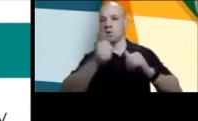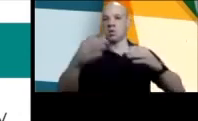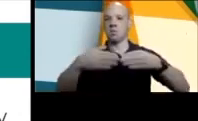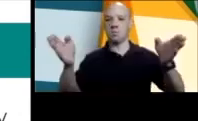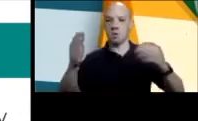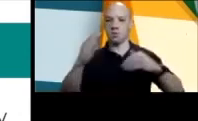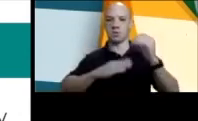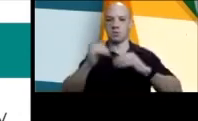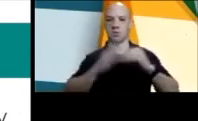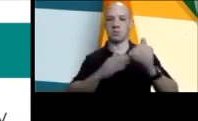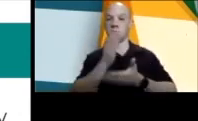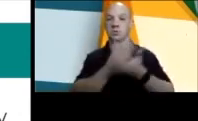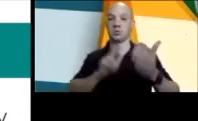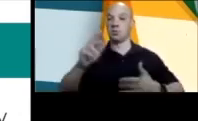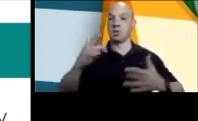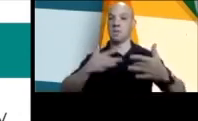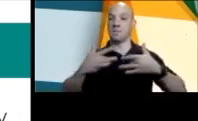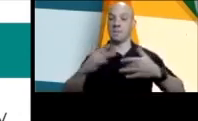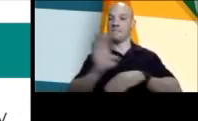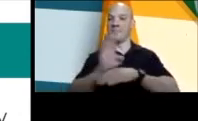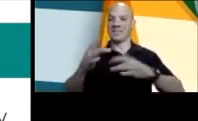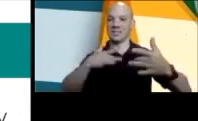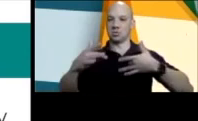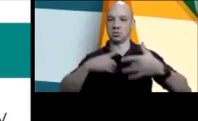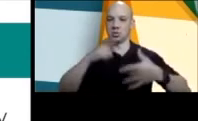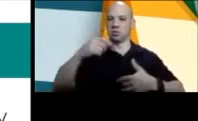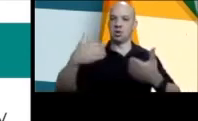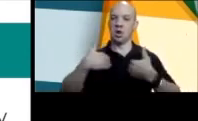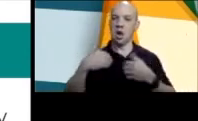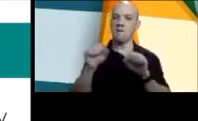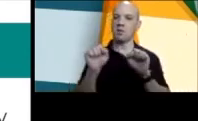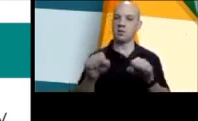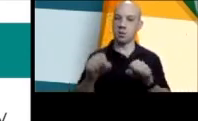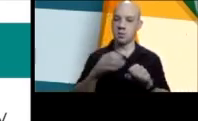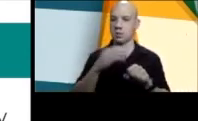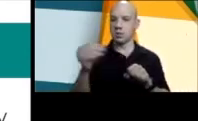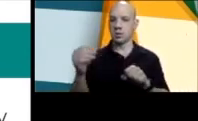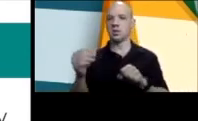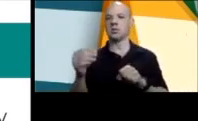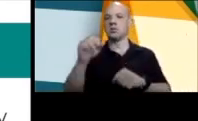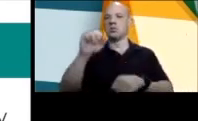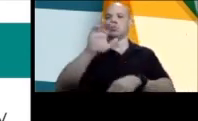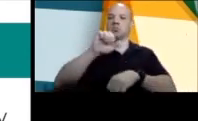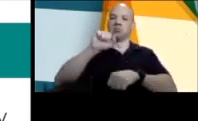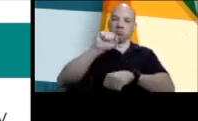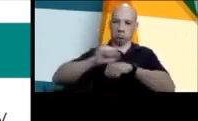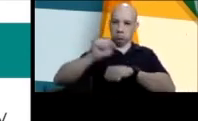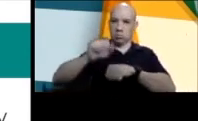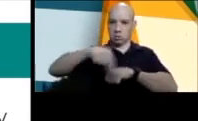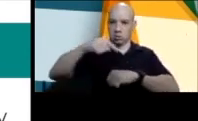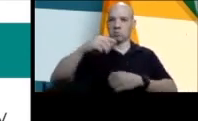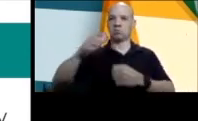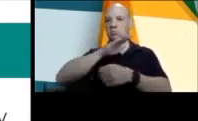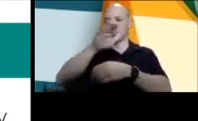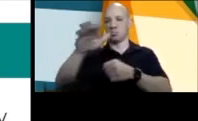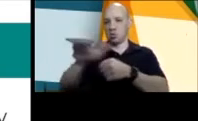Section 3 business concern should have the ability and capacity to perform this scope of work. And for non-construction